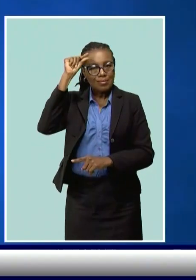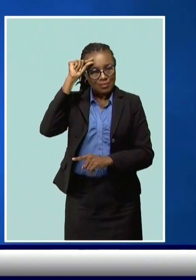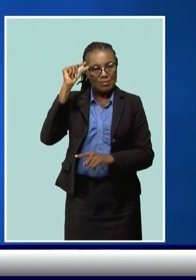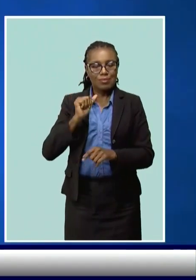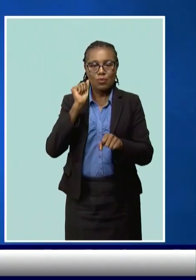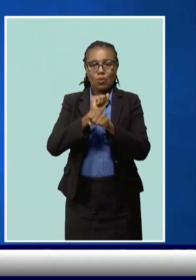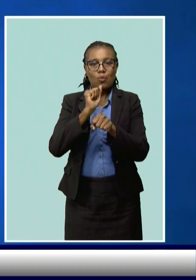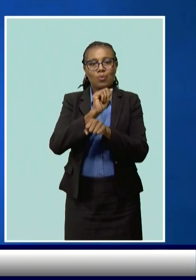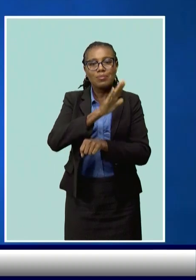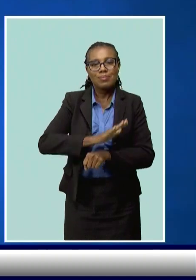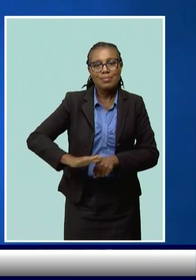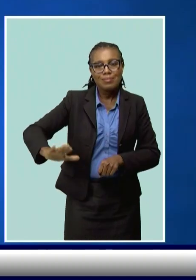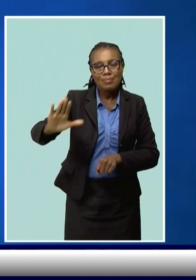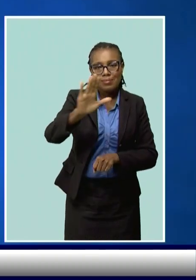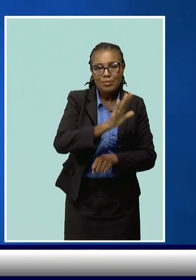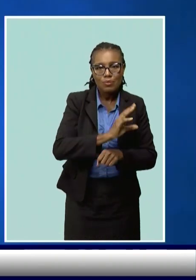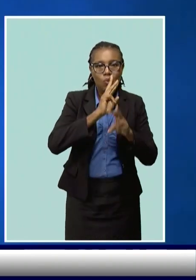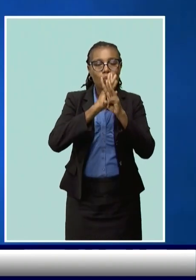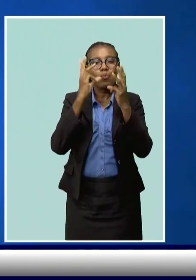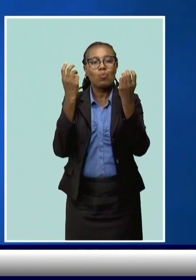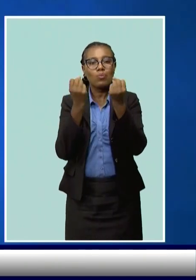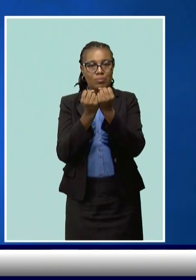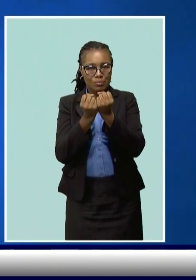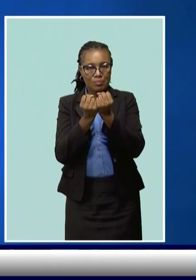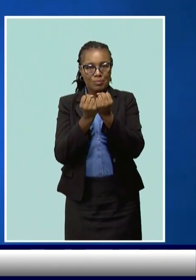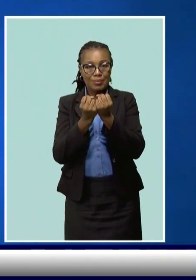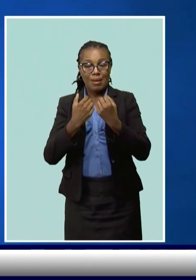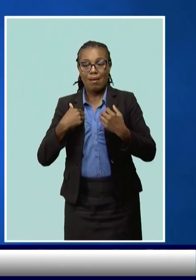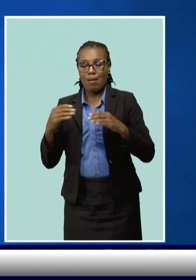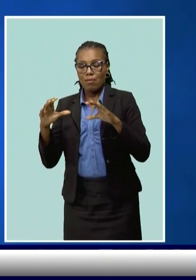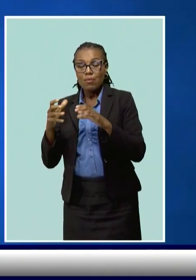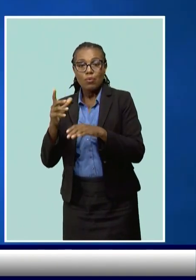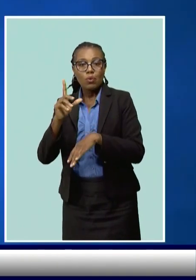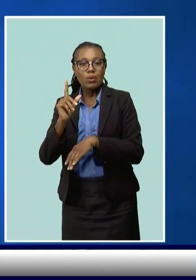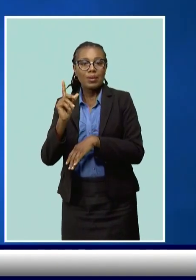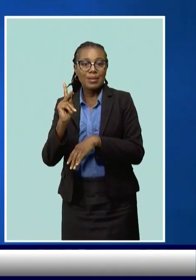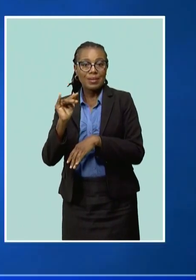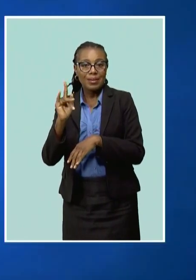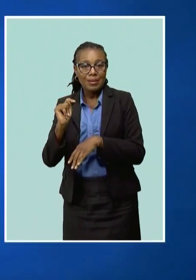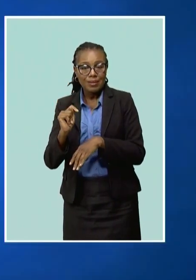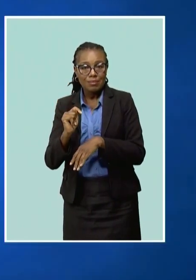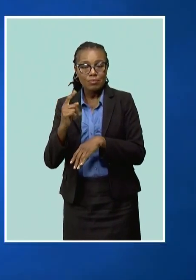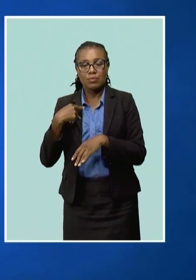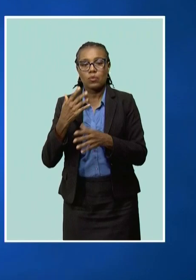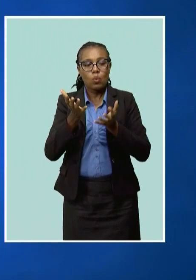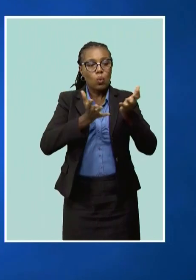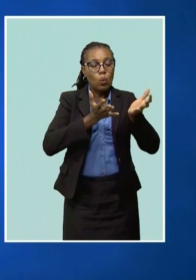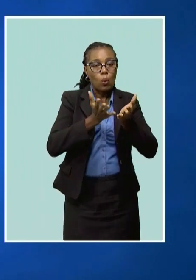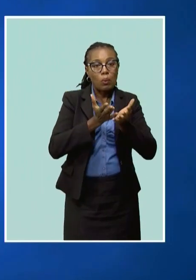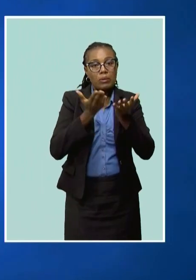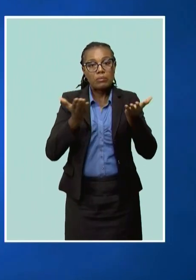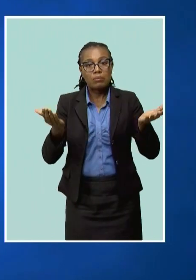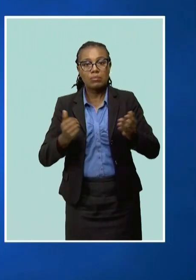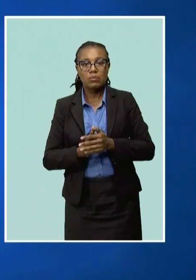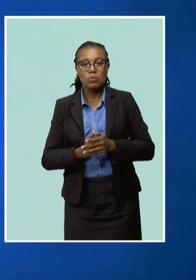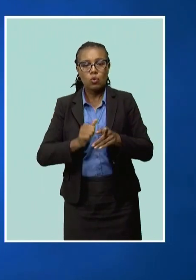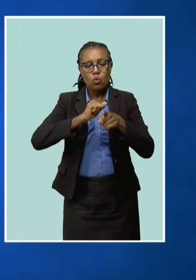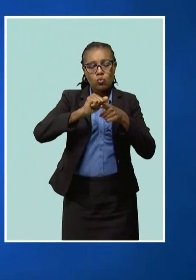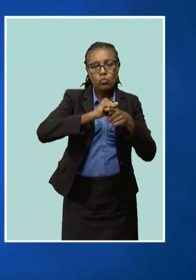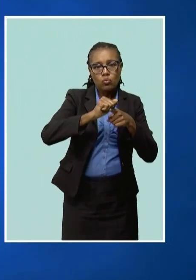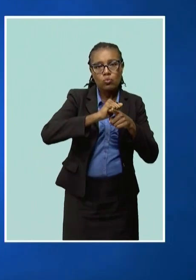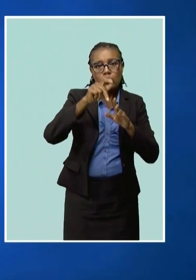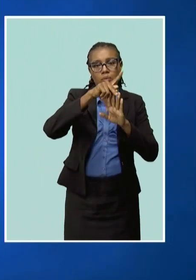policy template, backed by a toolkit, communications materials, and training programs. We commend